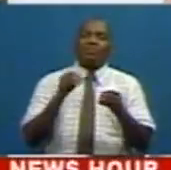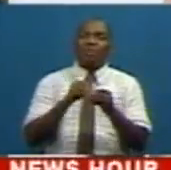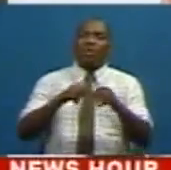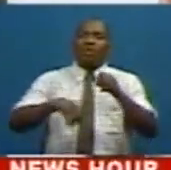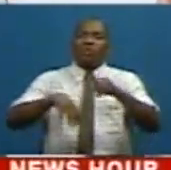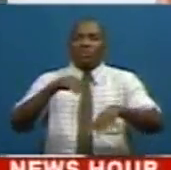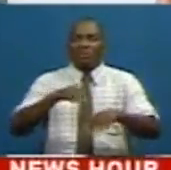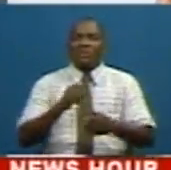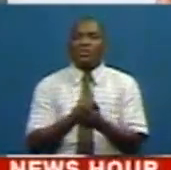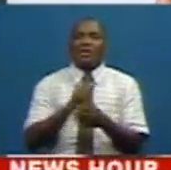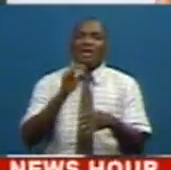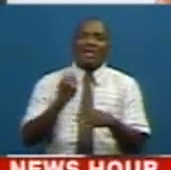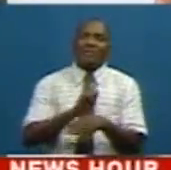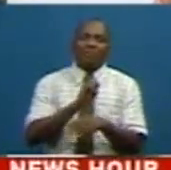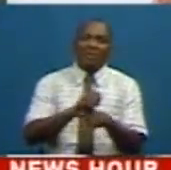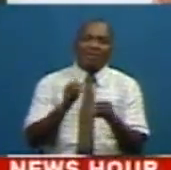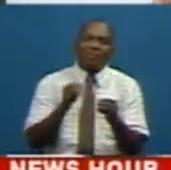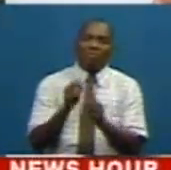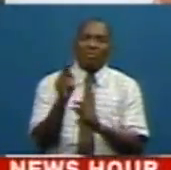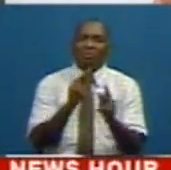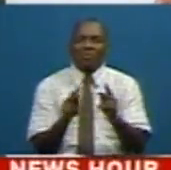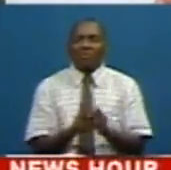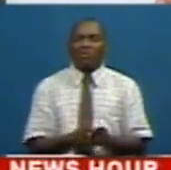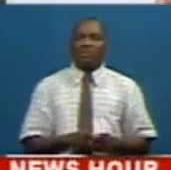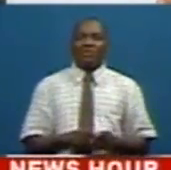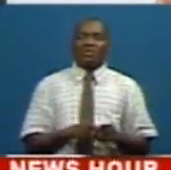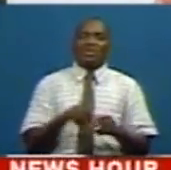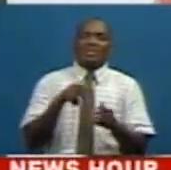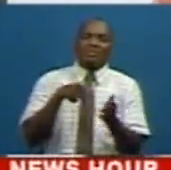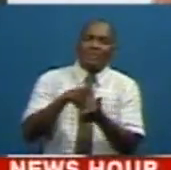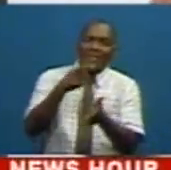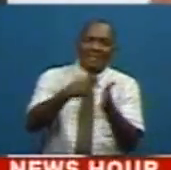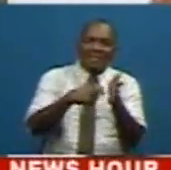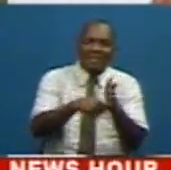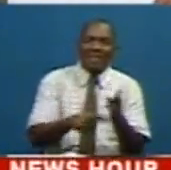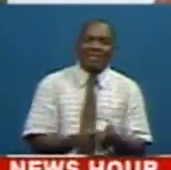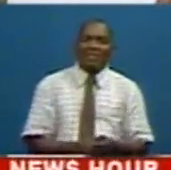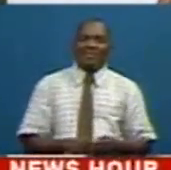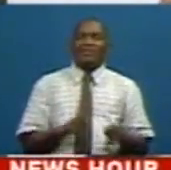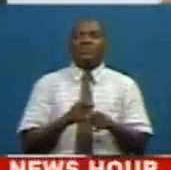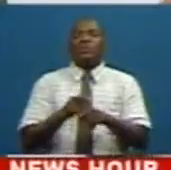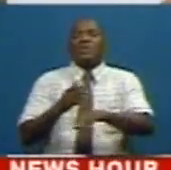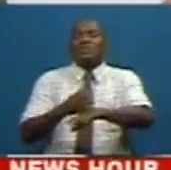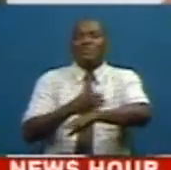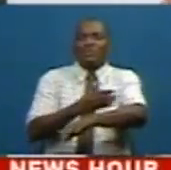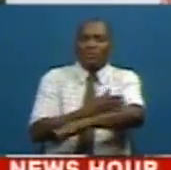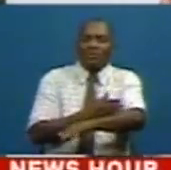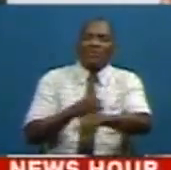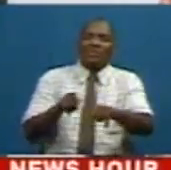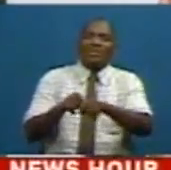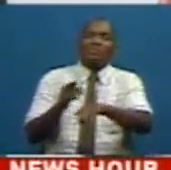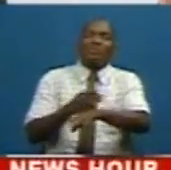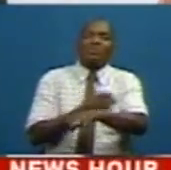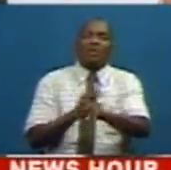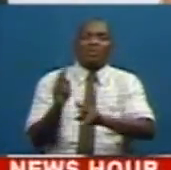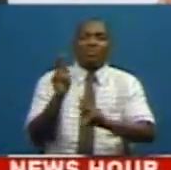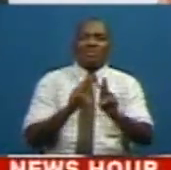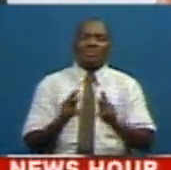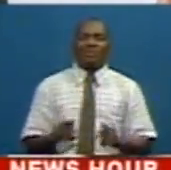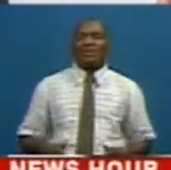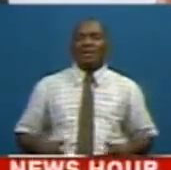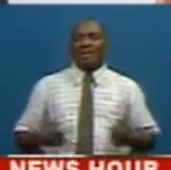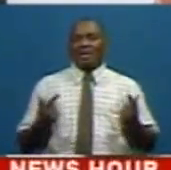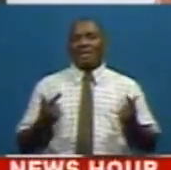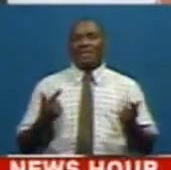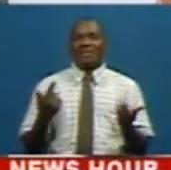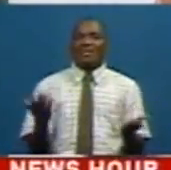they've made to employment, to tax revenue, to improving the livelihoods of